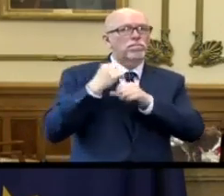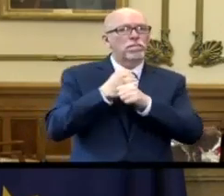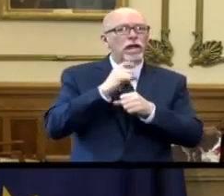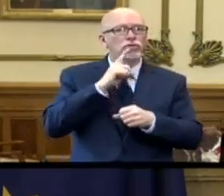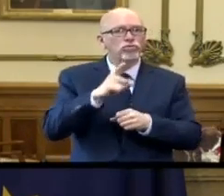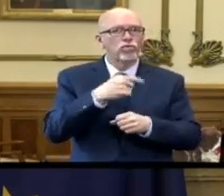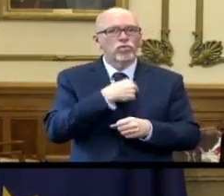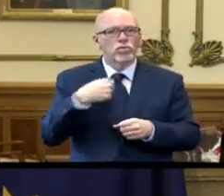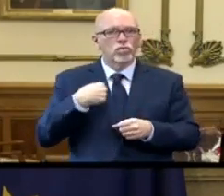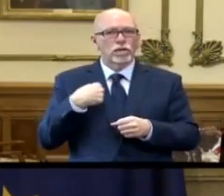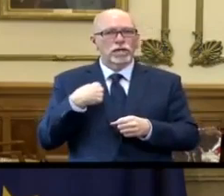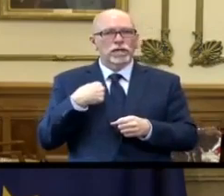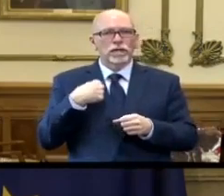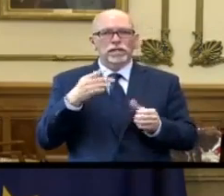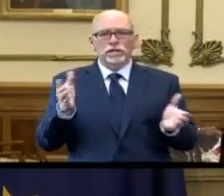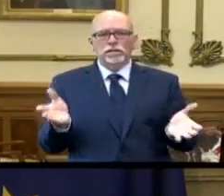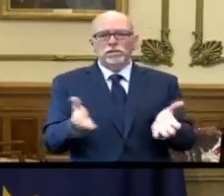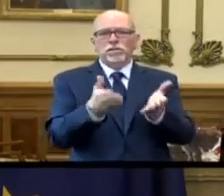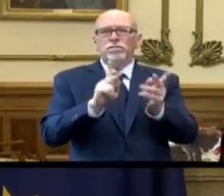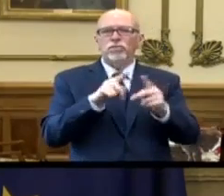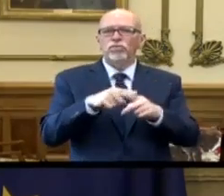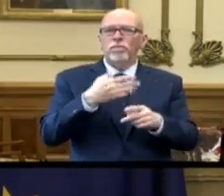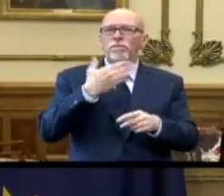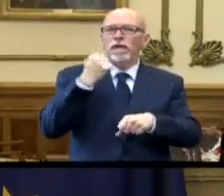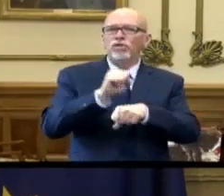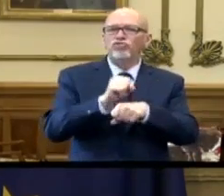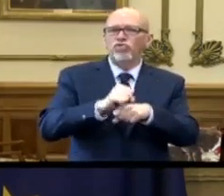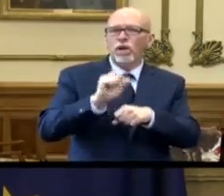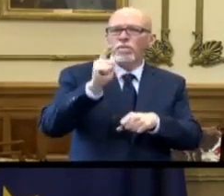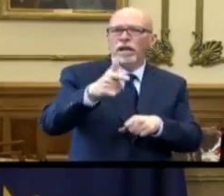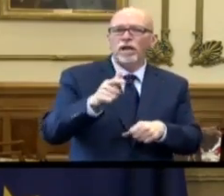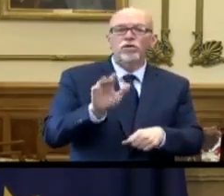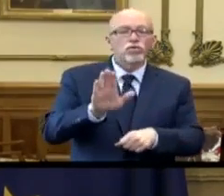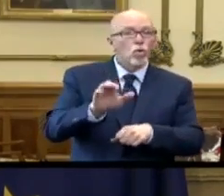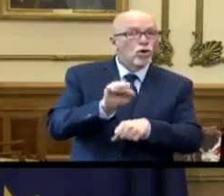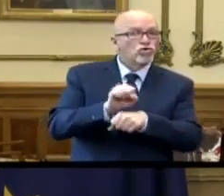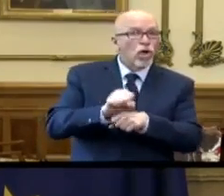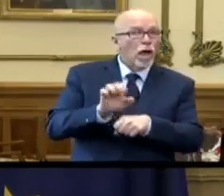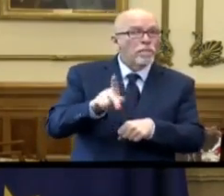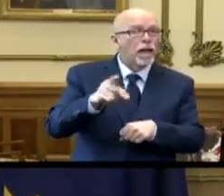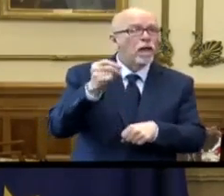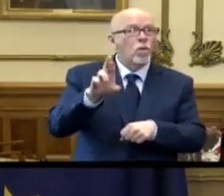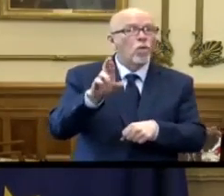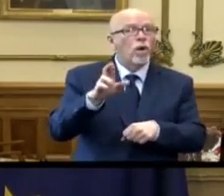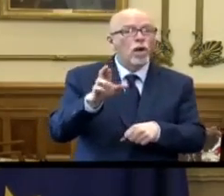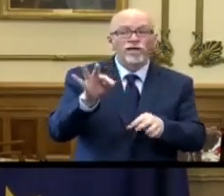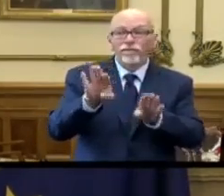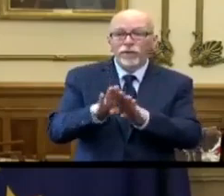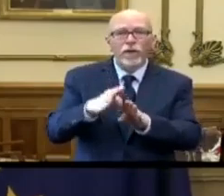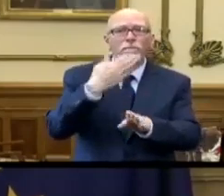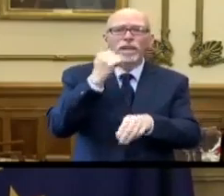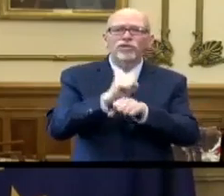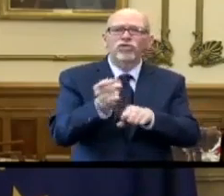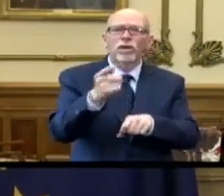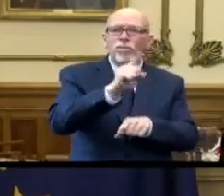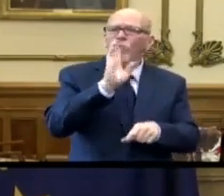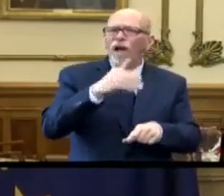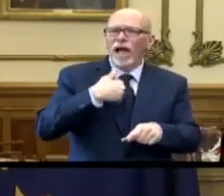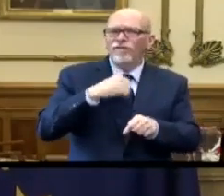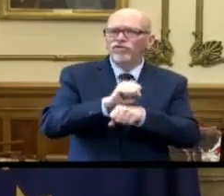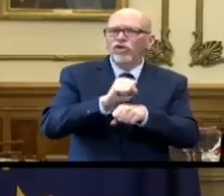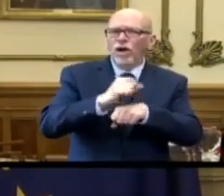make sure that we're getting you to a better job when you go back, to your job or a better job, because they're going to be